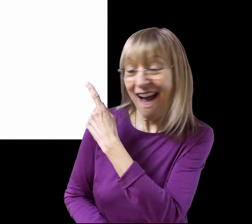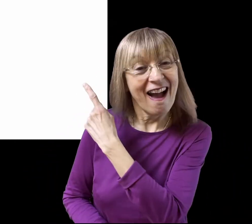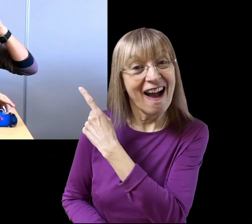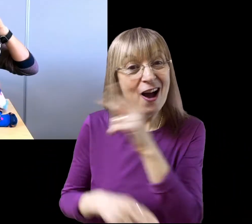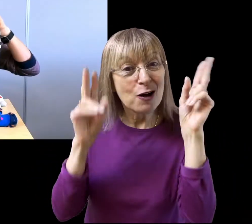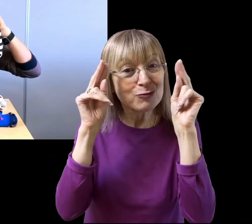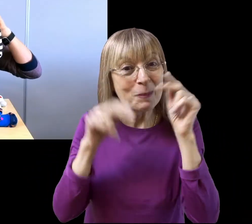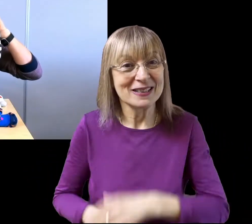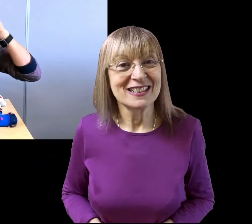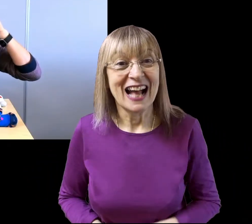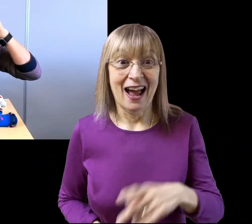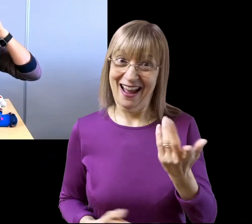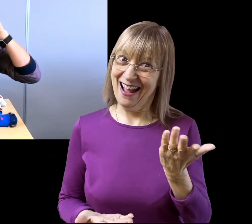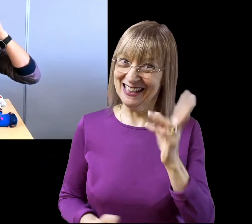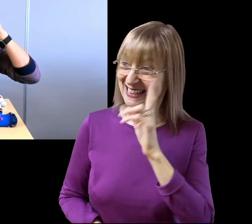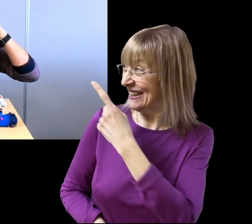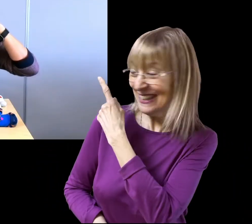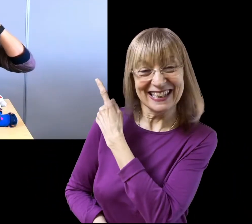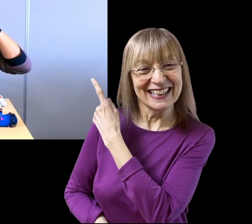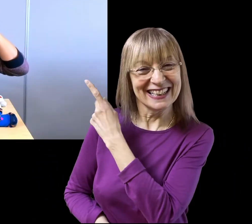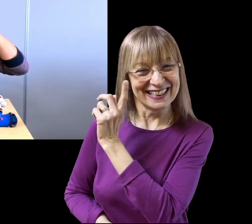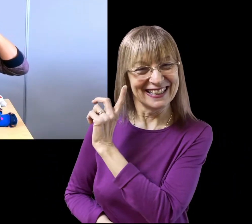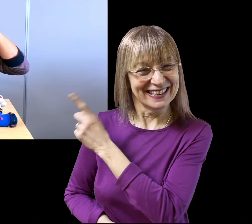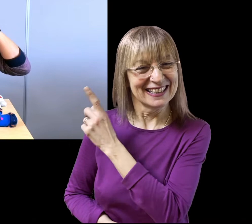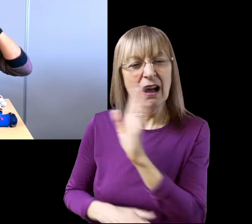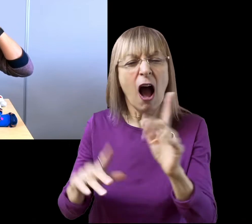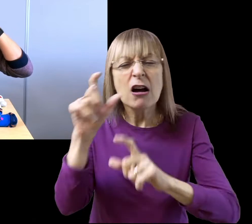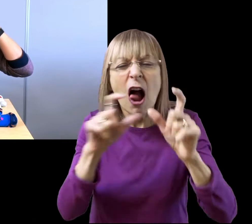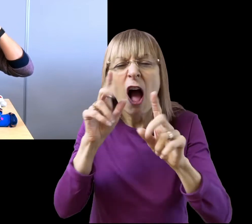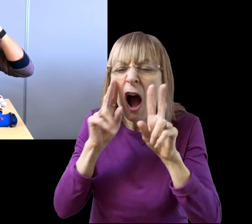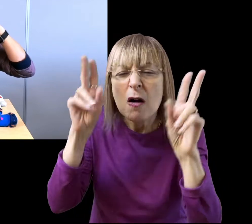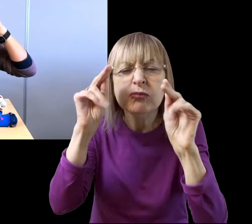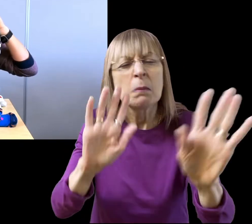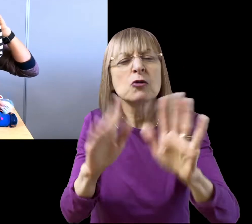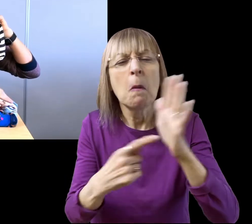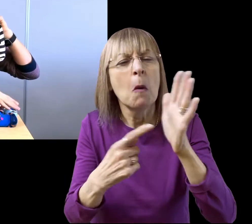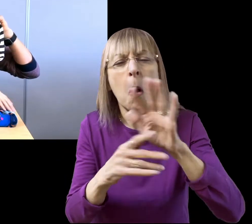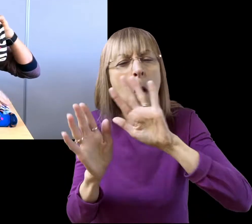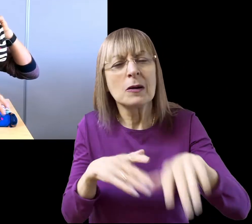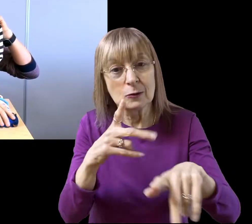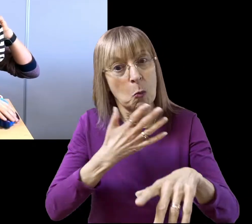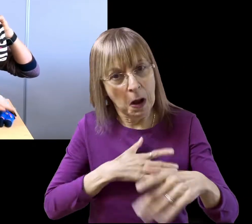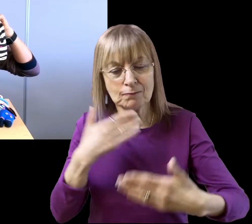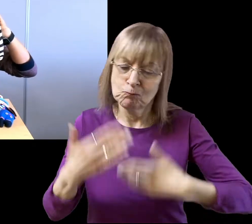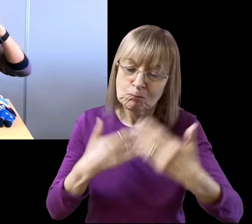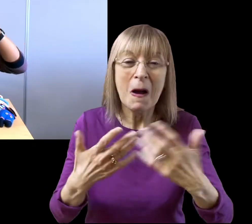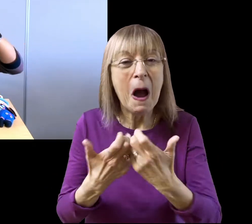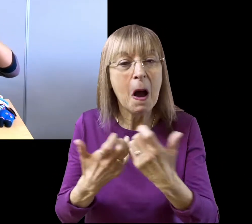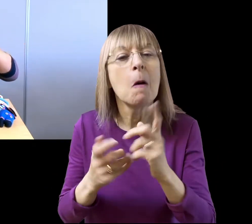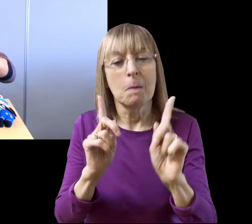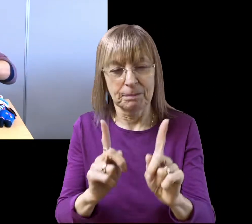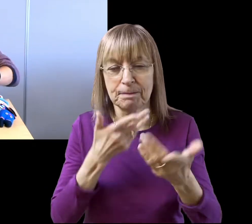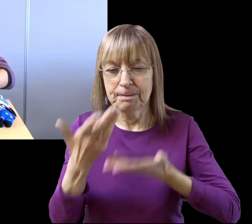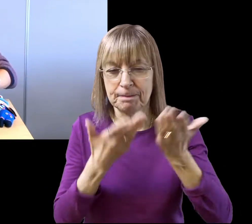rabbits. And we're going to ignore the fact that the colours of the rabbits are all different. Now, if you want to play this along,